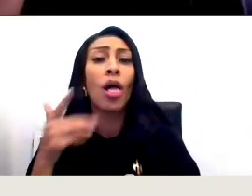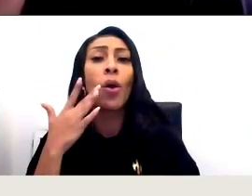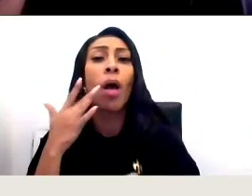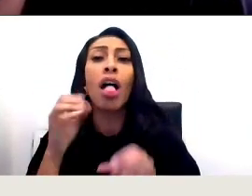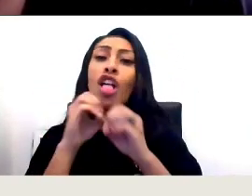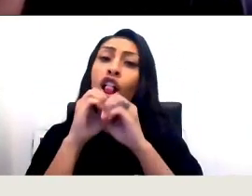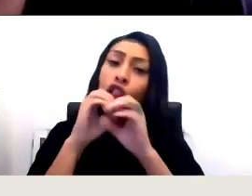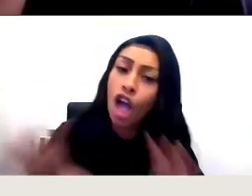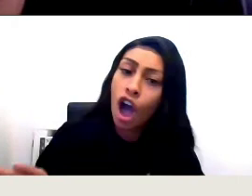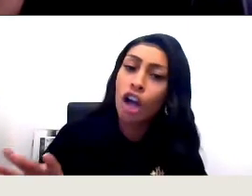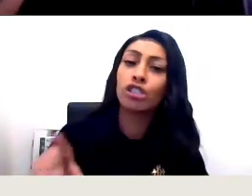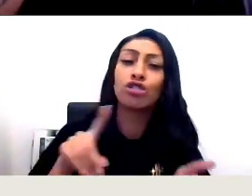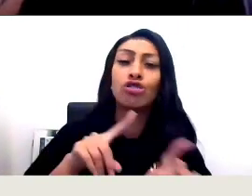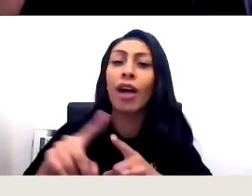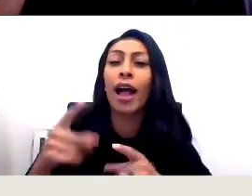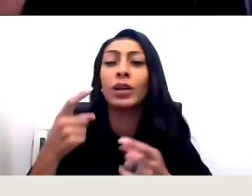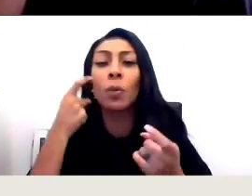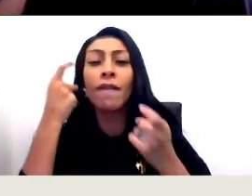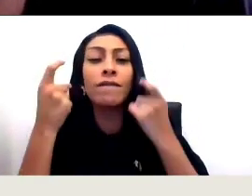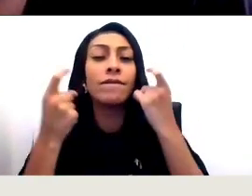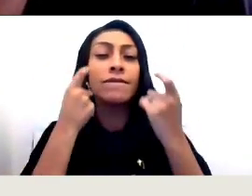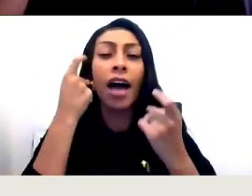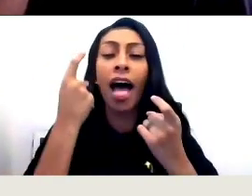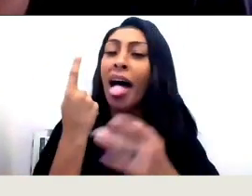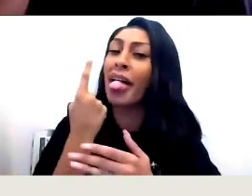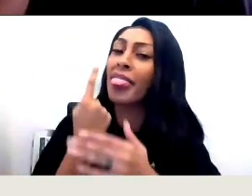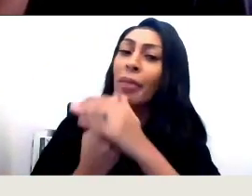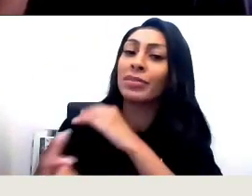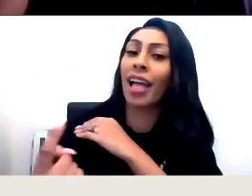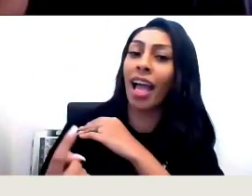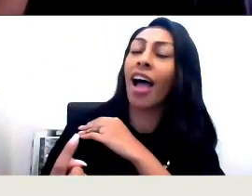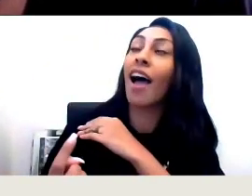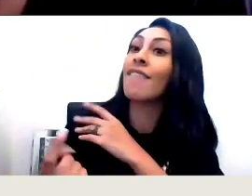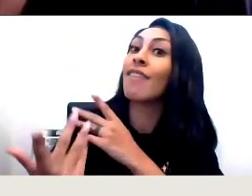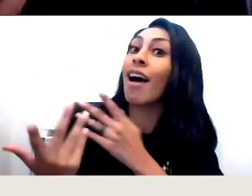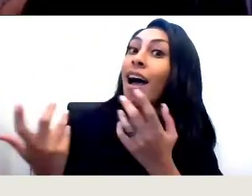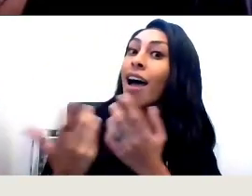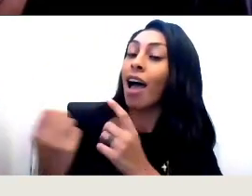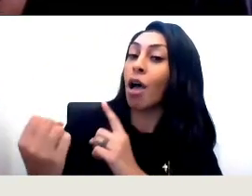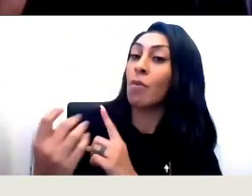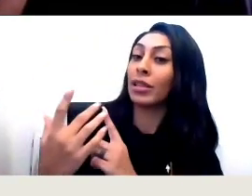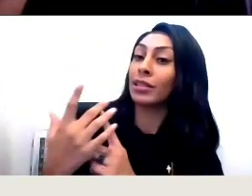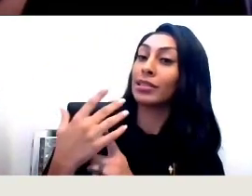lost and they're trying to find themselves, how inspiring that process is.